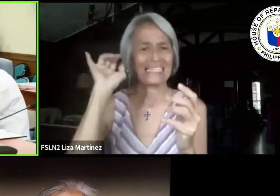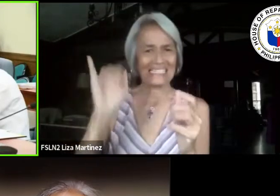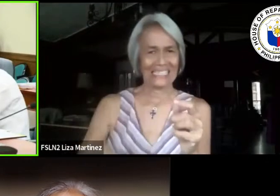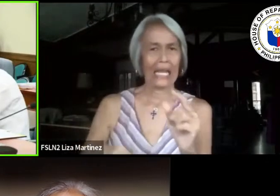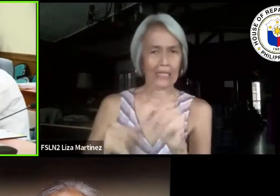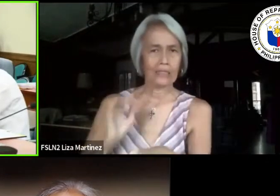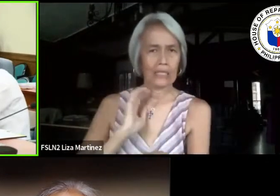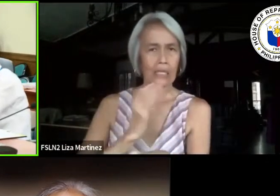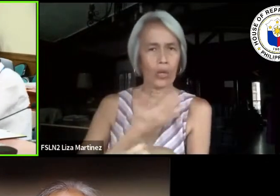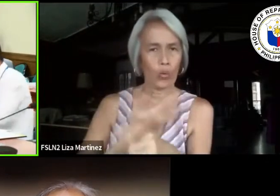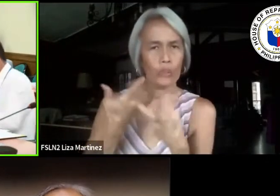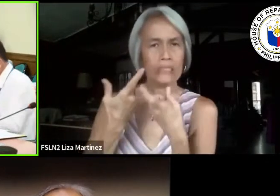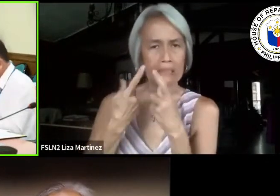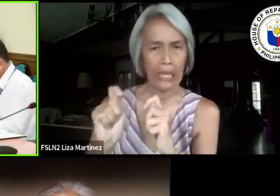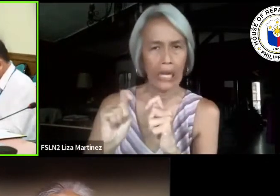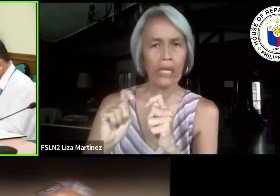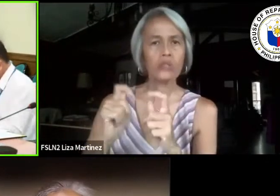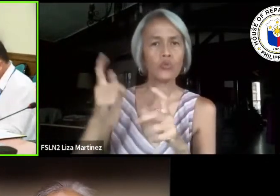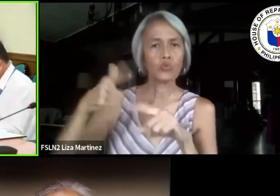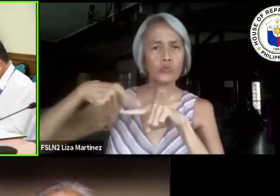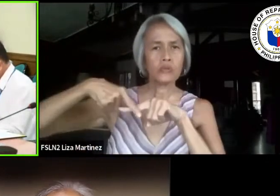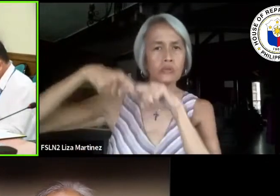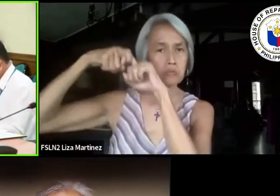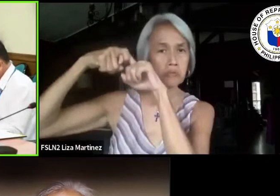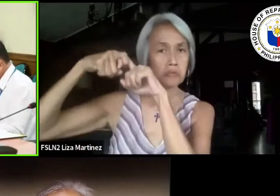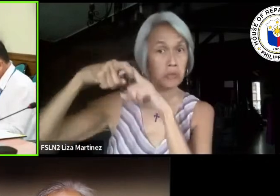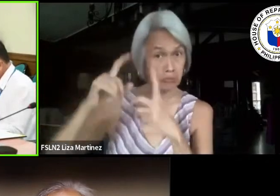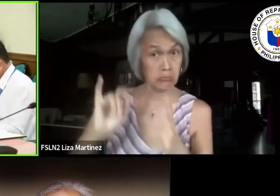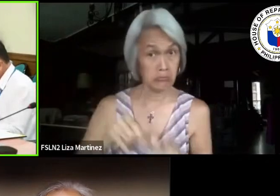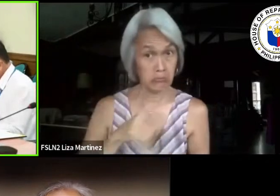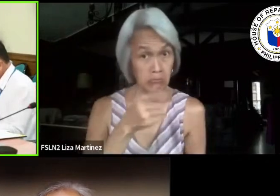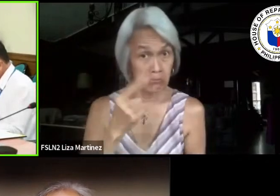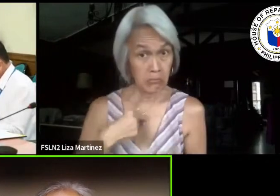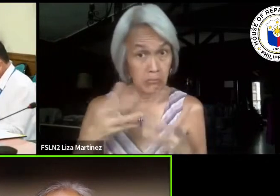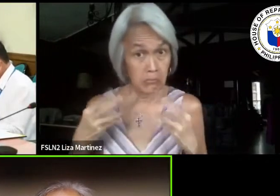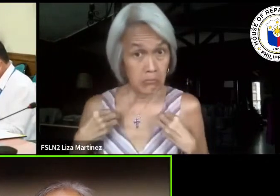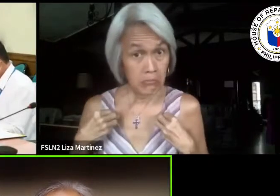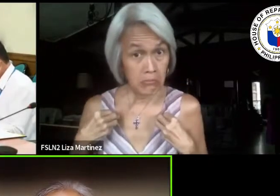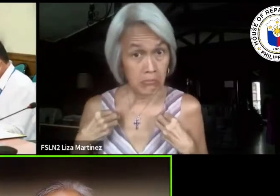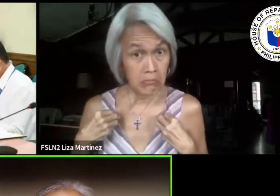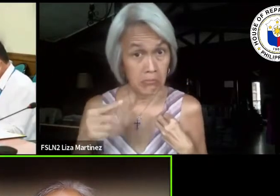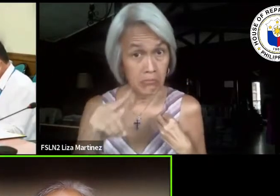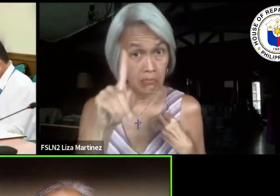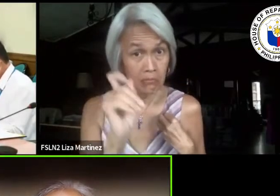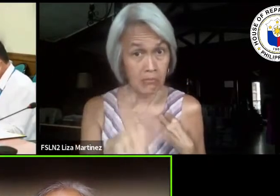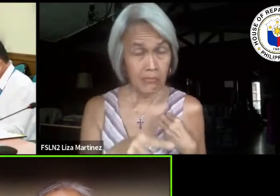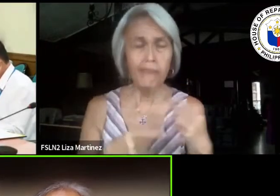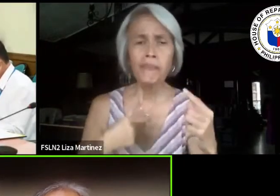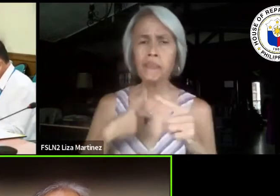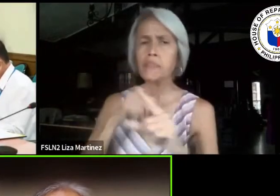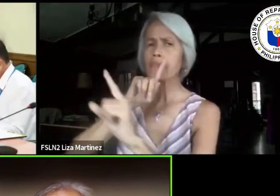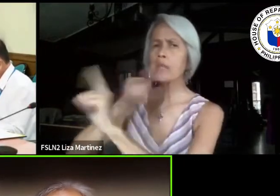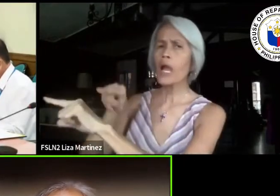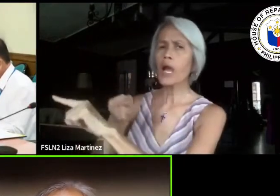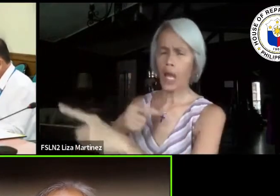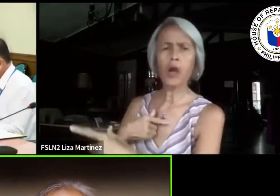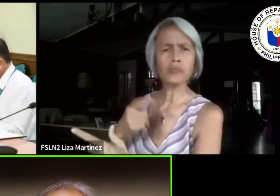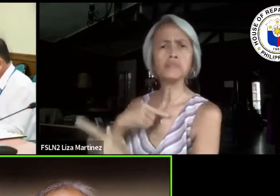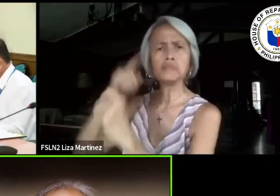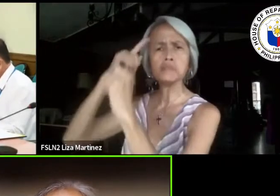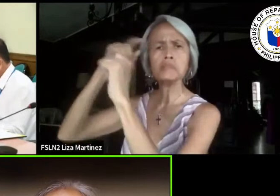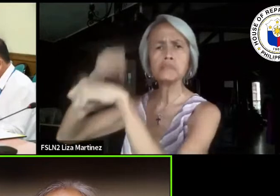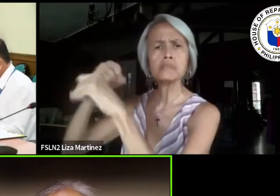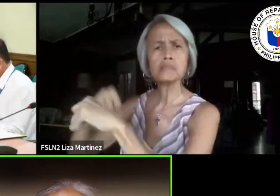ating i-revise o yun yung isususpend. Will that be acceptable? Yes, sir. I agree to that,